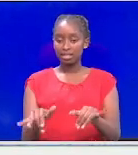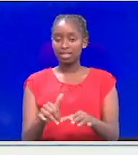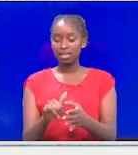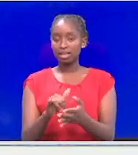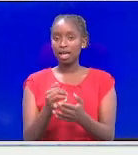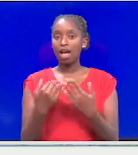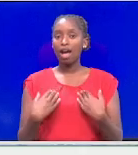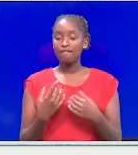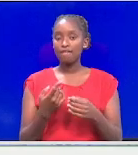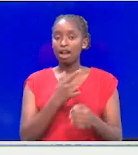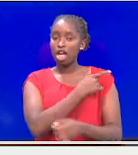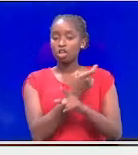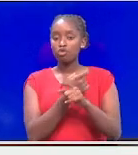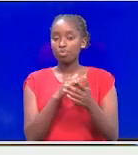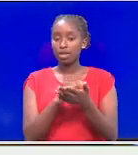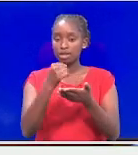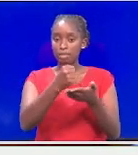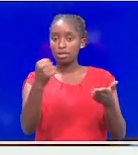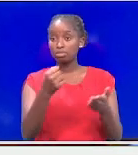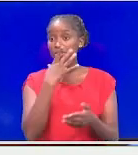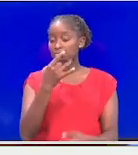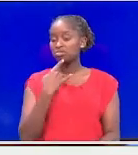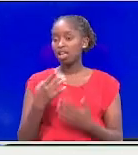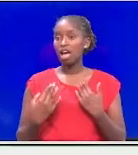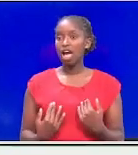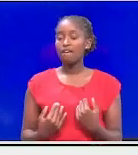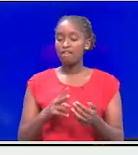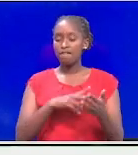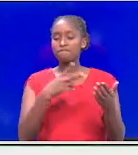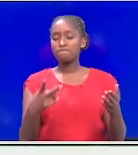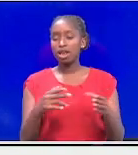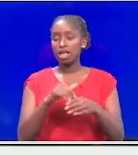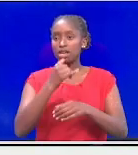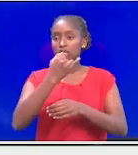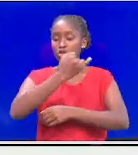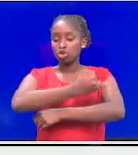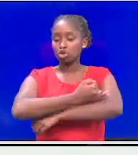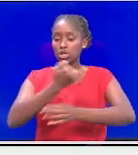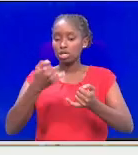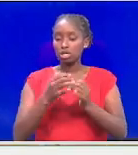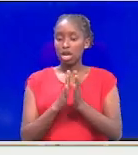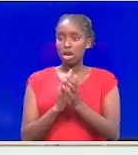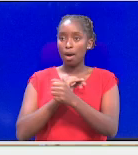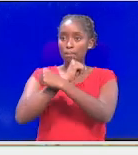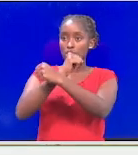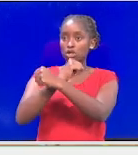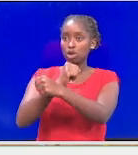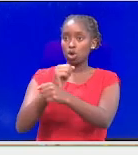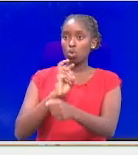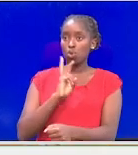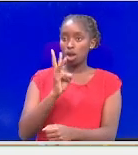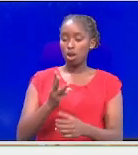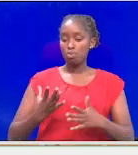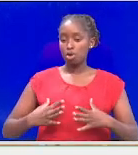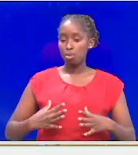Gachagua charmingly stating that he has faith in the Mother Koome-led institution to uphold and protect the will of the people. We have competent men and